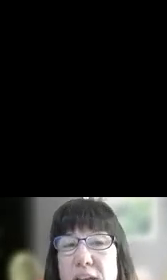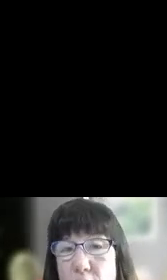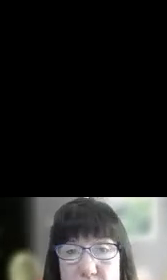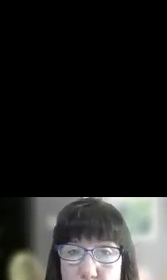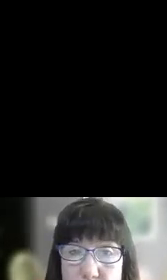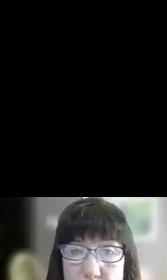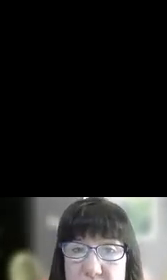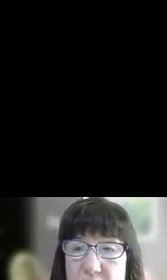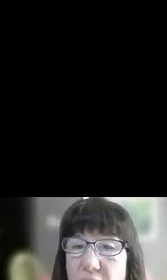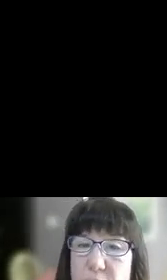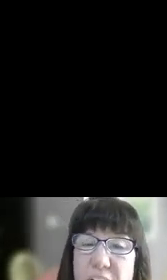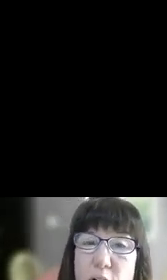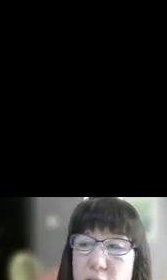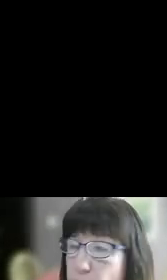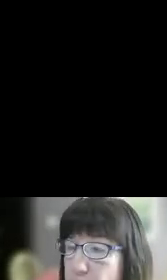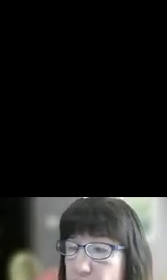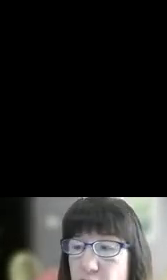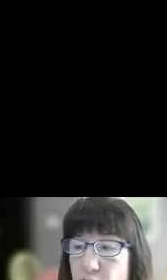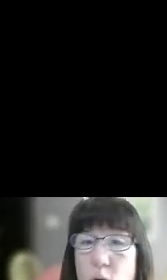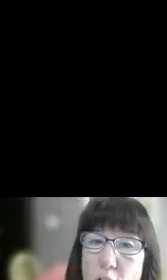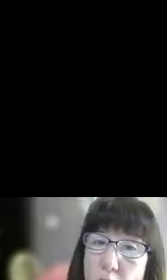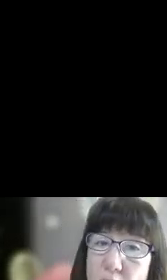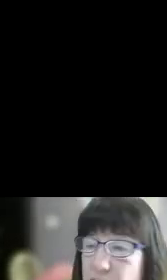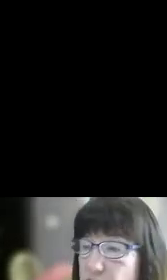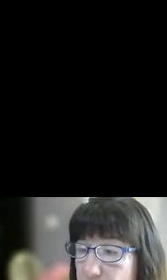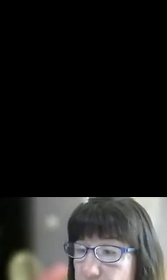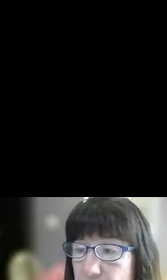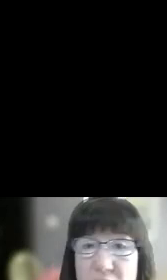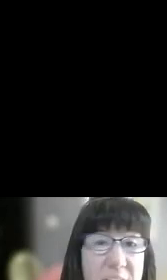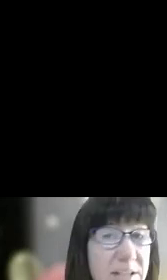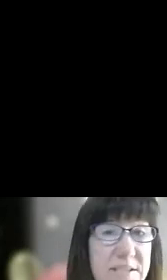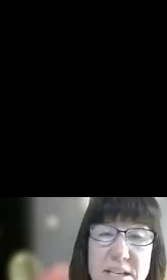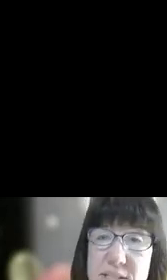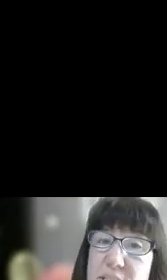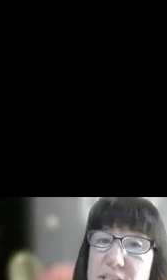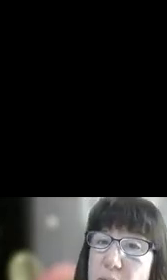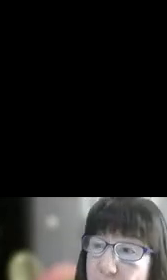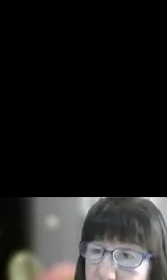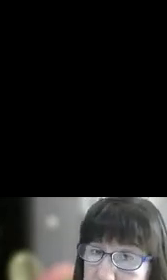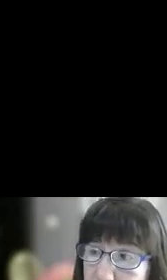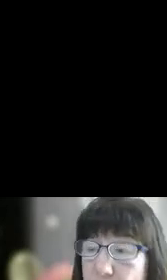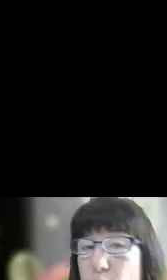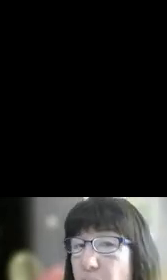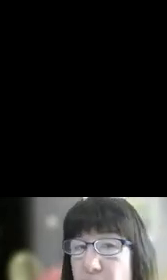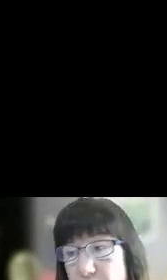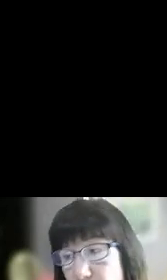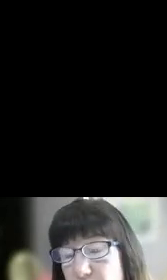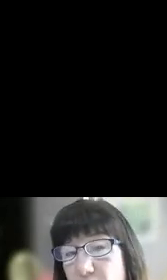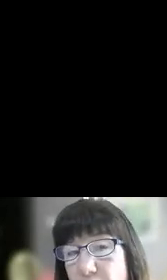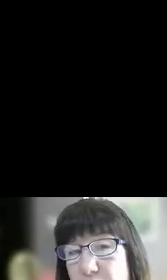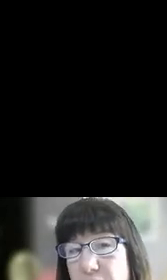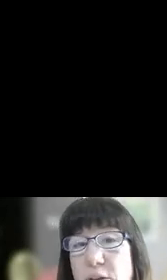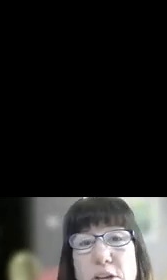But there are many arts programs that are a good basis for law, education, health sciences, medicine, many